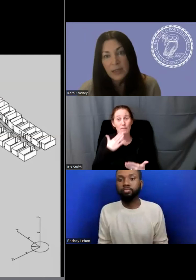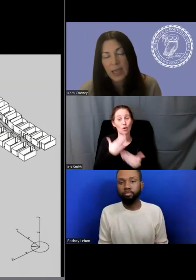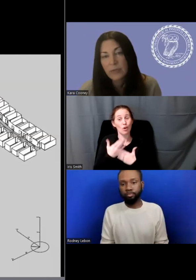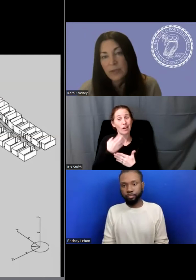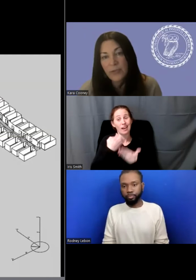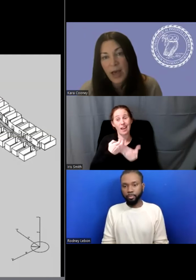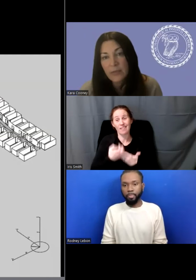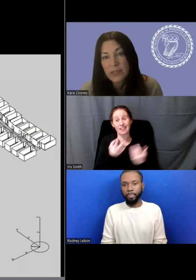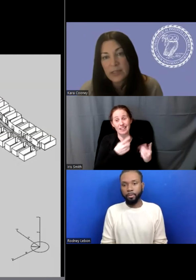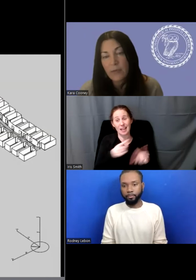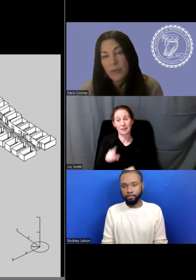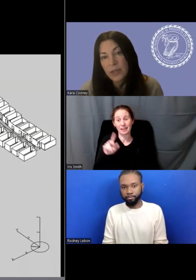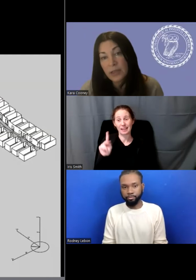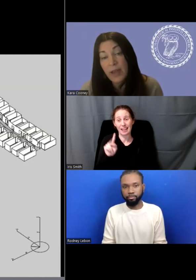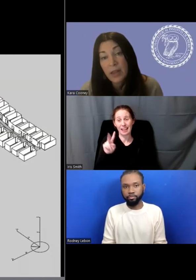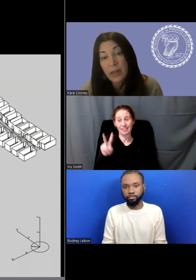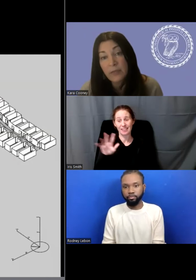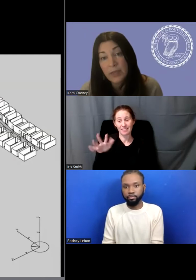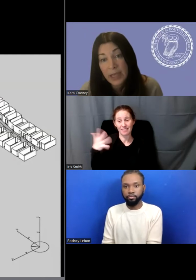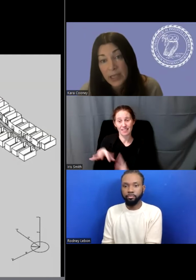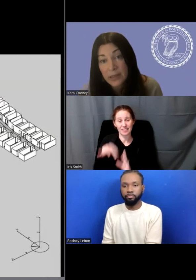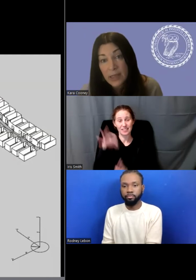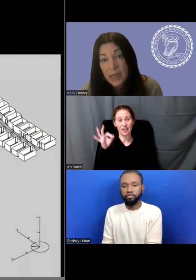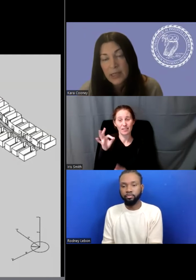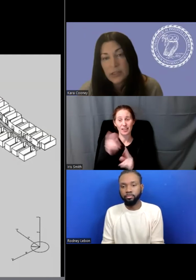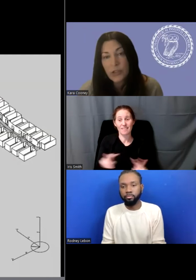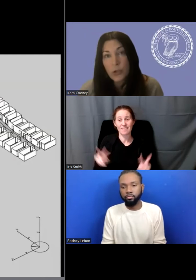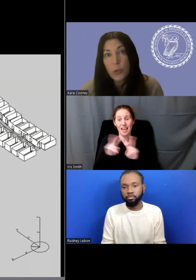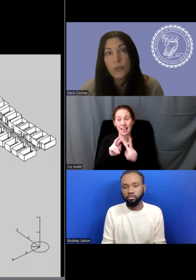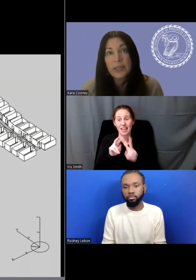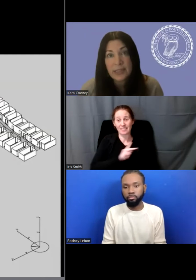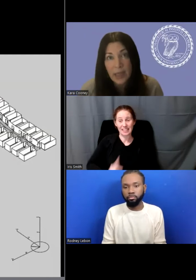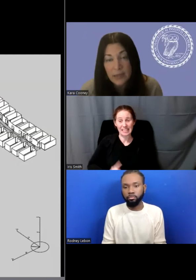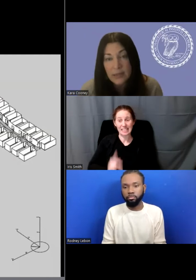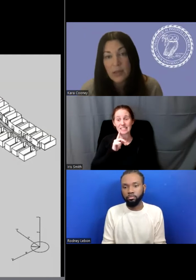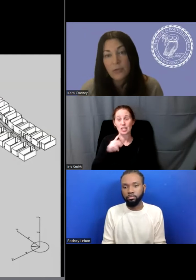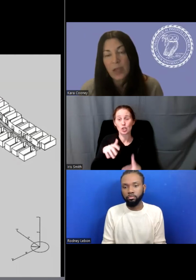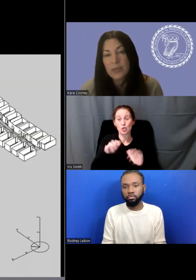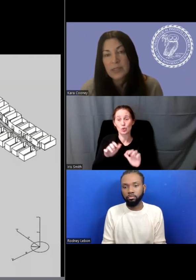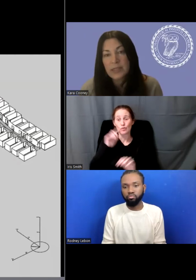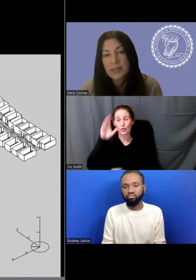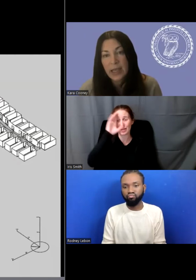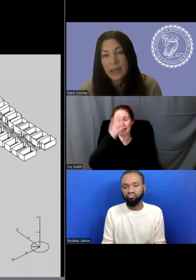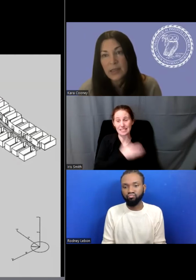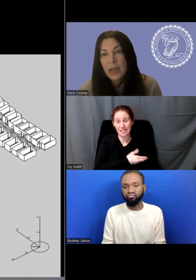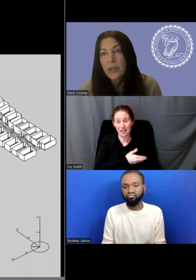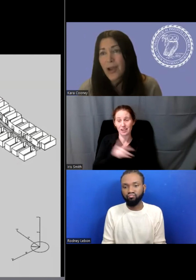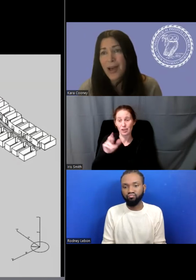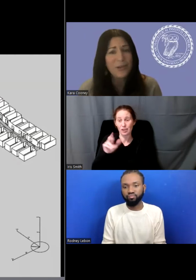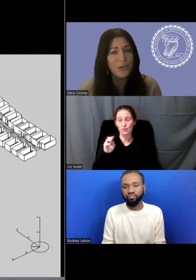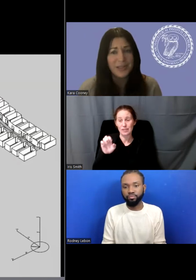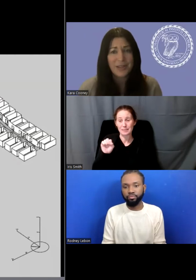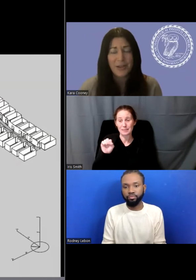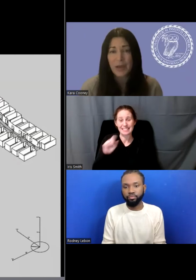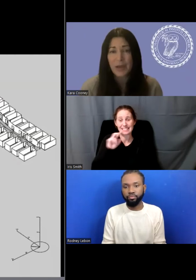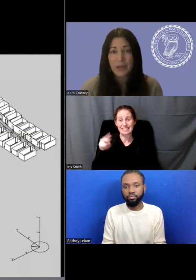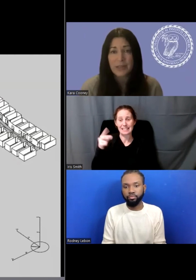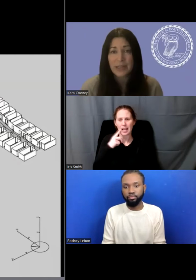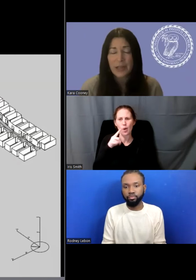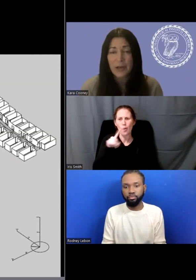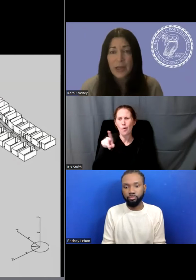it. KV5, discovered in the Valley of the Kings, is the tomb for the sons of Ramses II There are hundreds